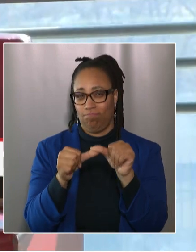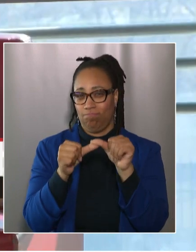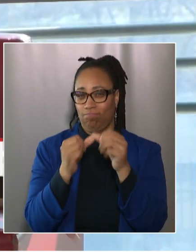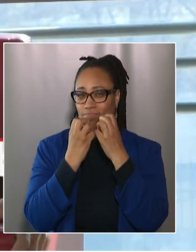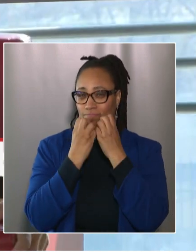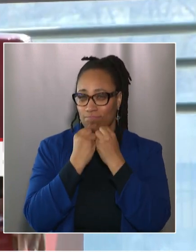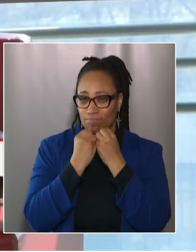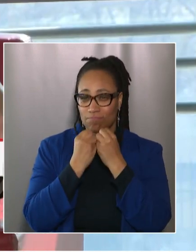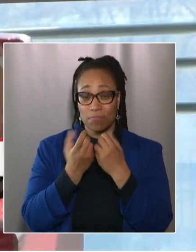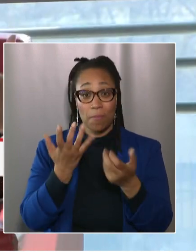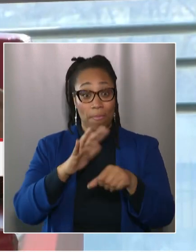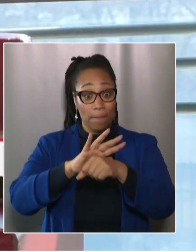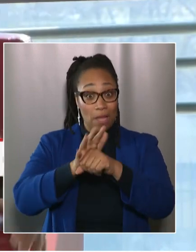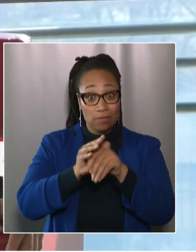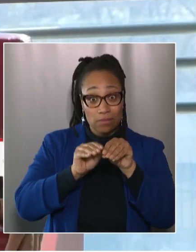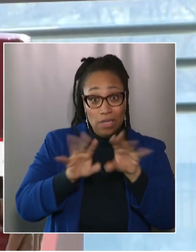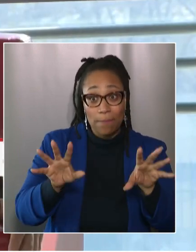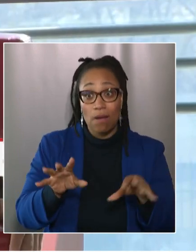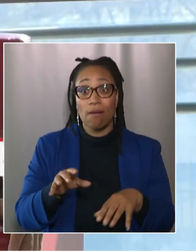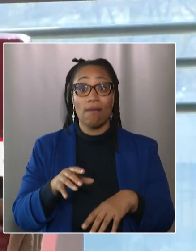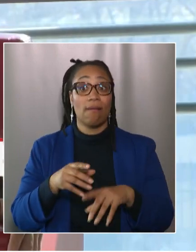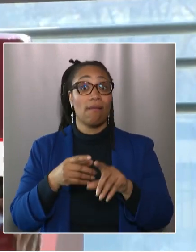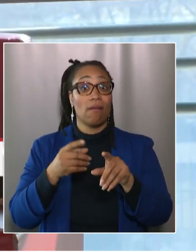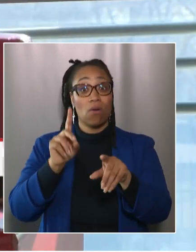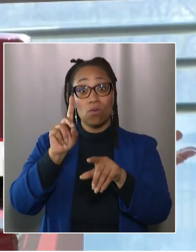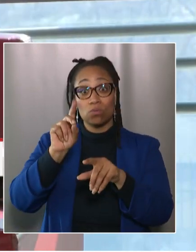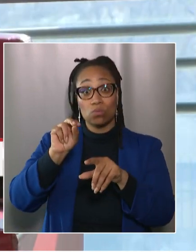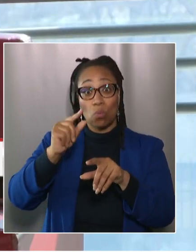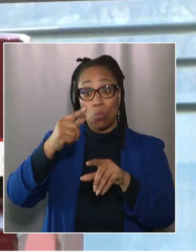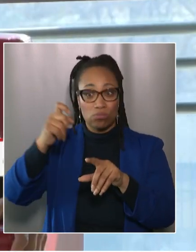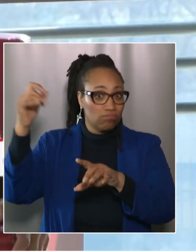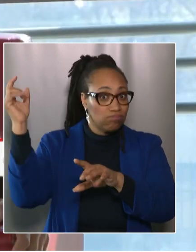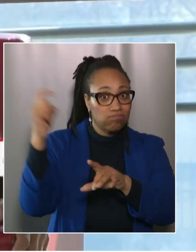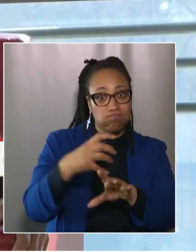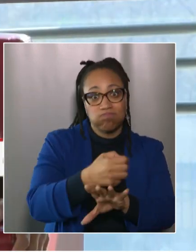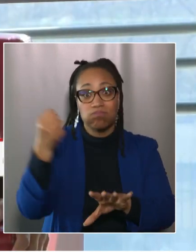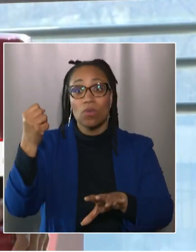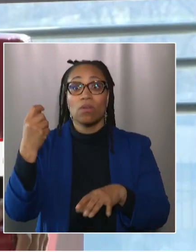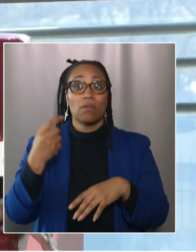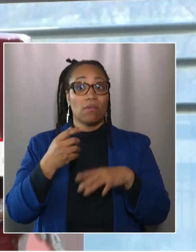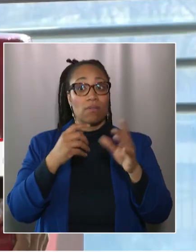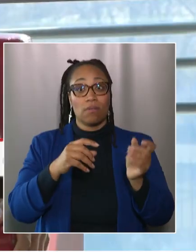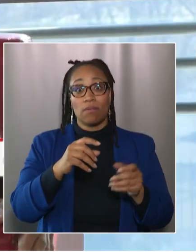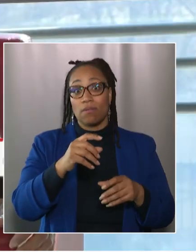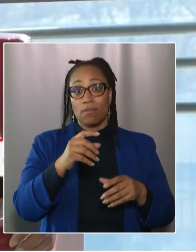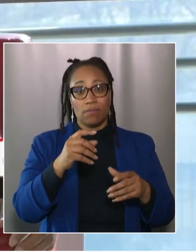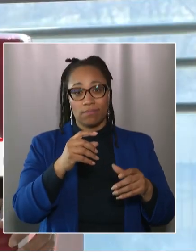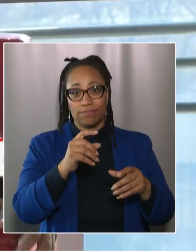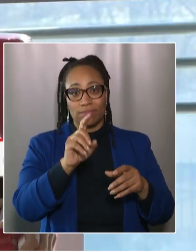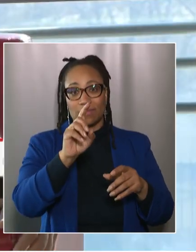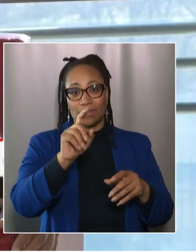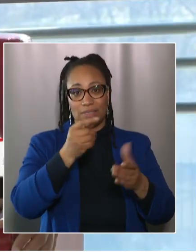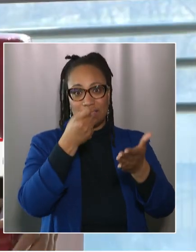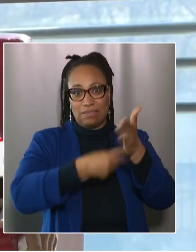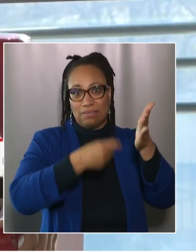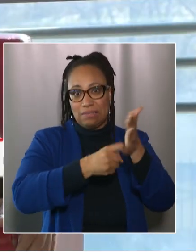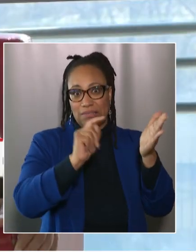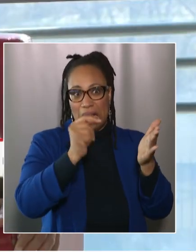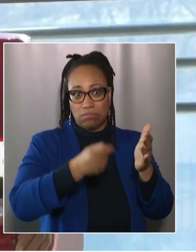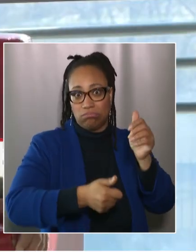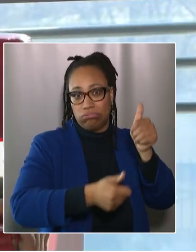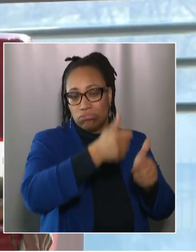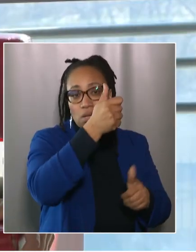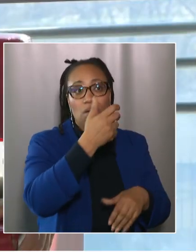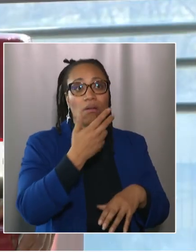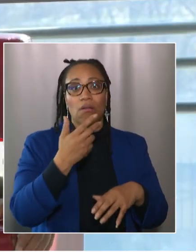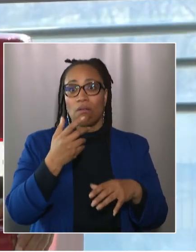tariffs and all of the things that none of us, thought about in 2015 necessarily happening